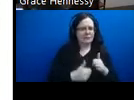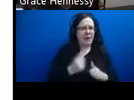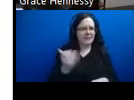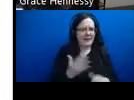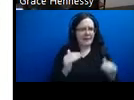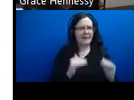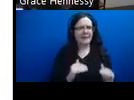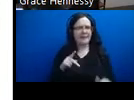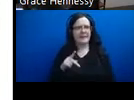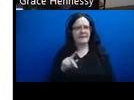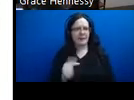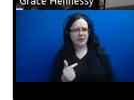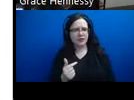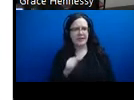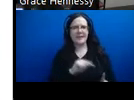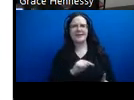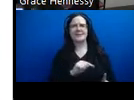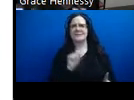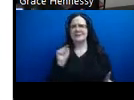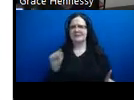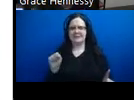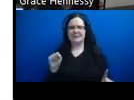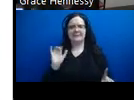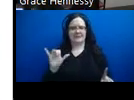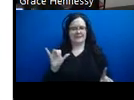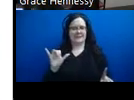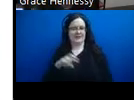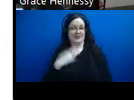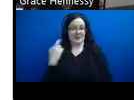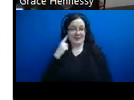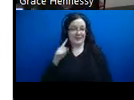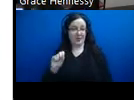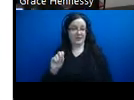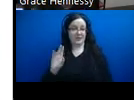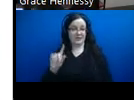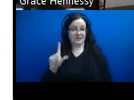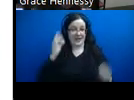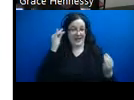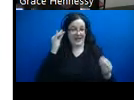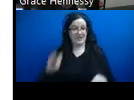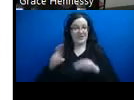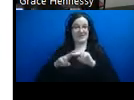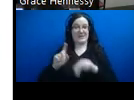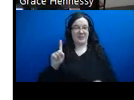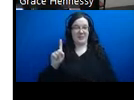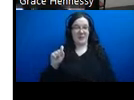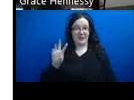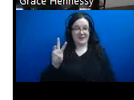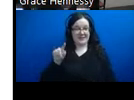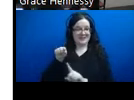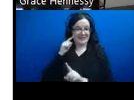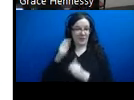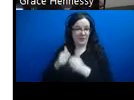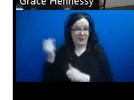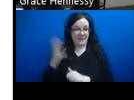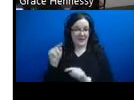pathological gambling diagnoses, the risk of suicidal ideation goes up 1.6 for those with problem gambling and